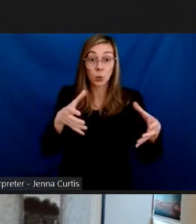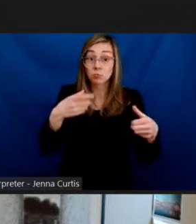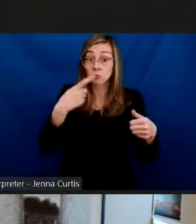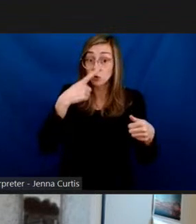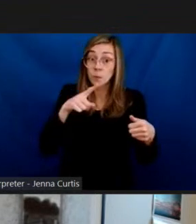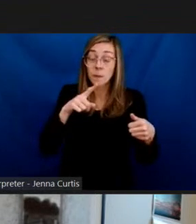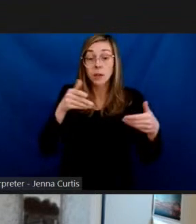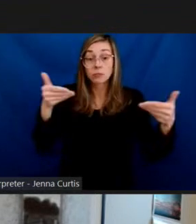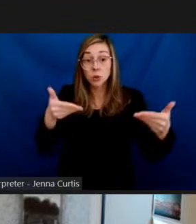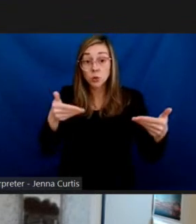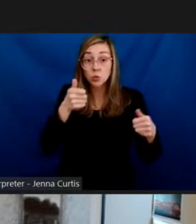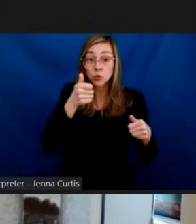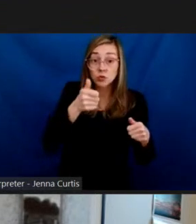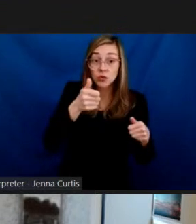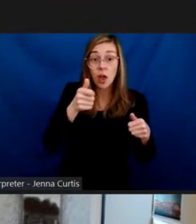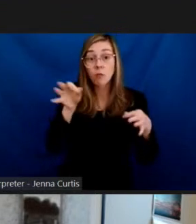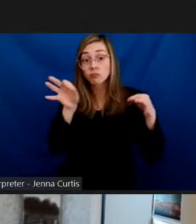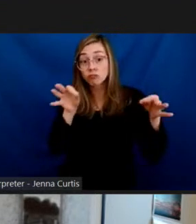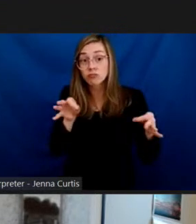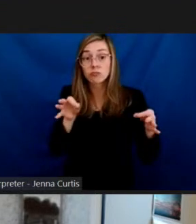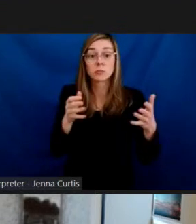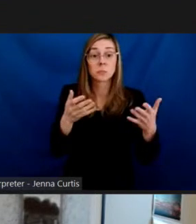on to the Q&A so folks can get to know you.